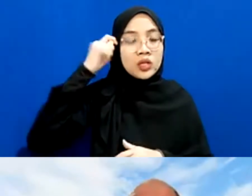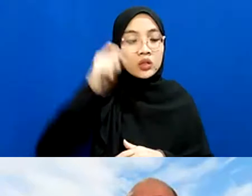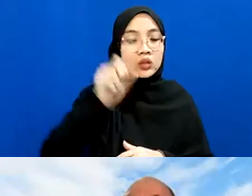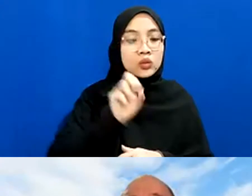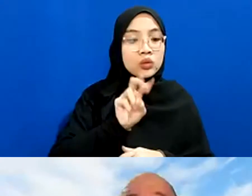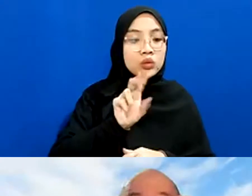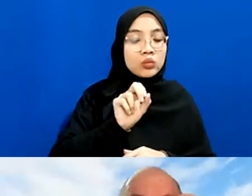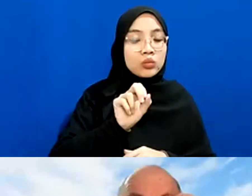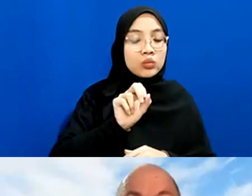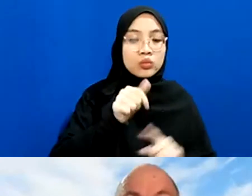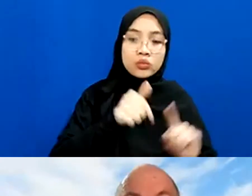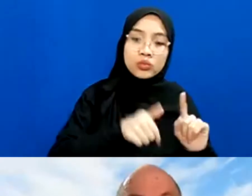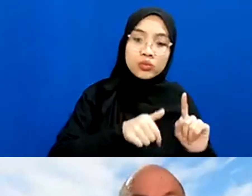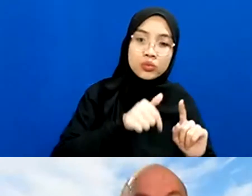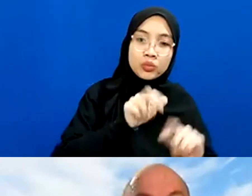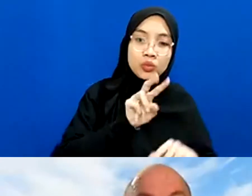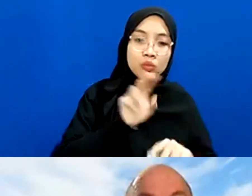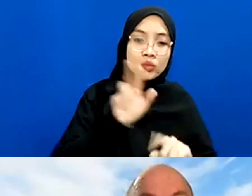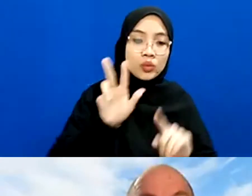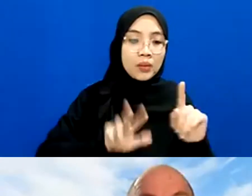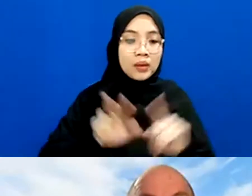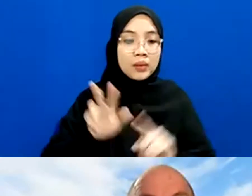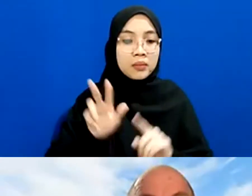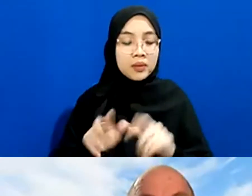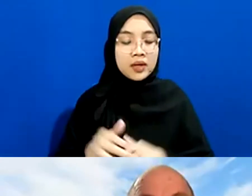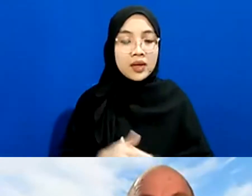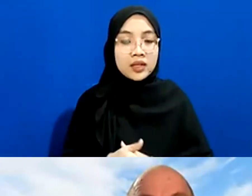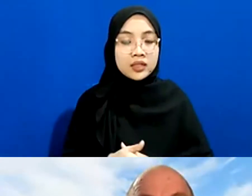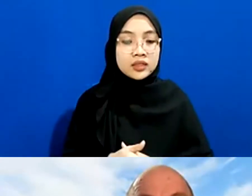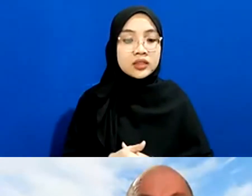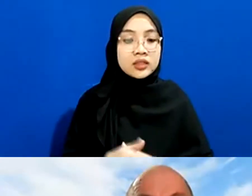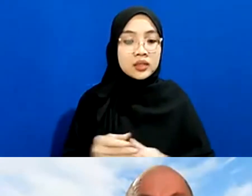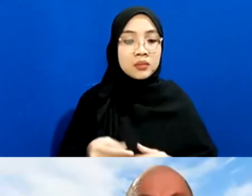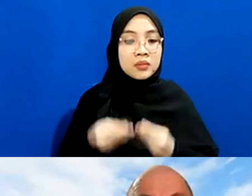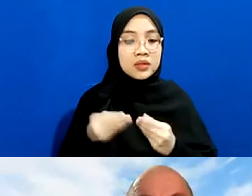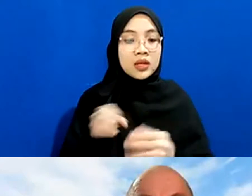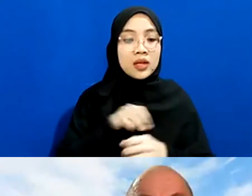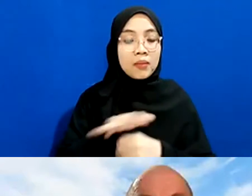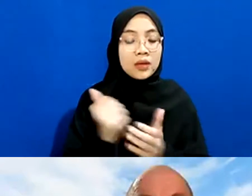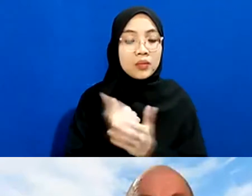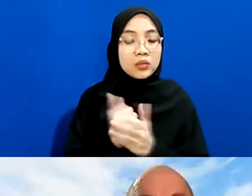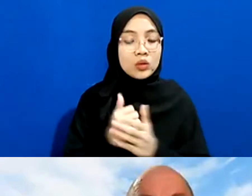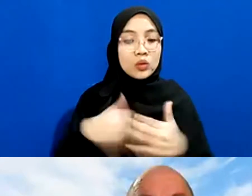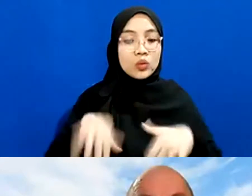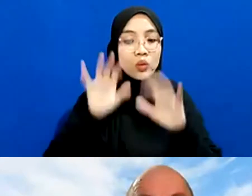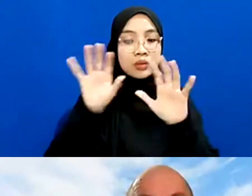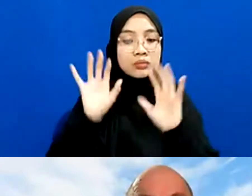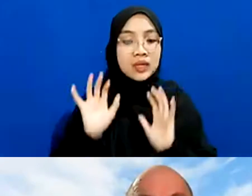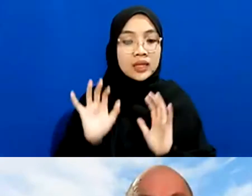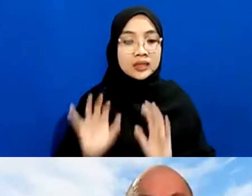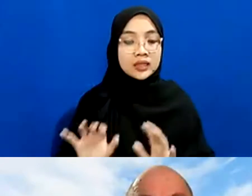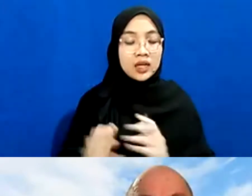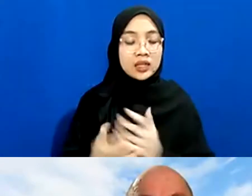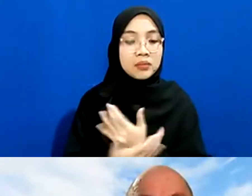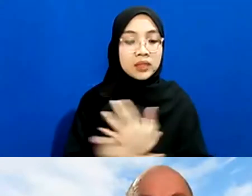with issues of mental health system. So I guess this is the same scheme of